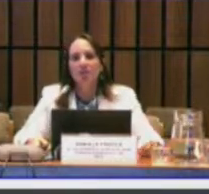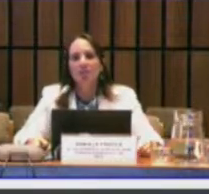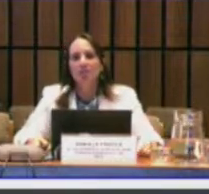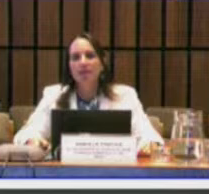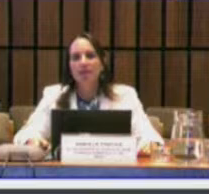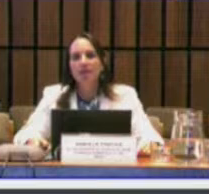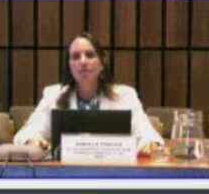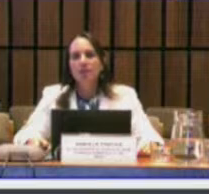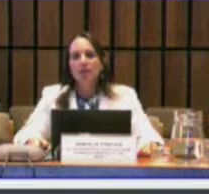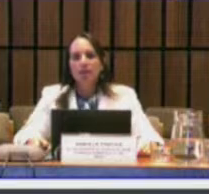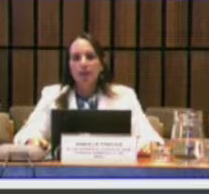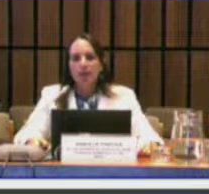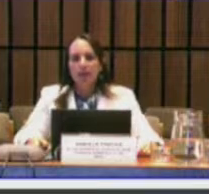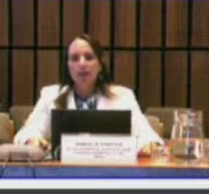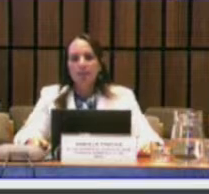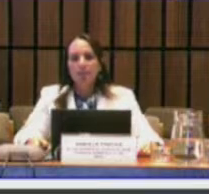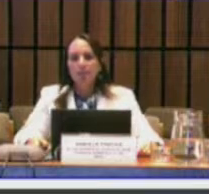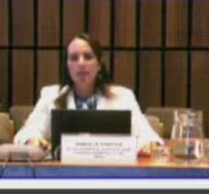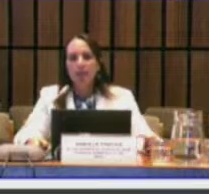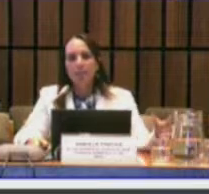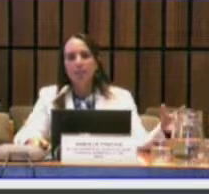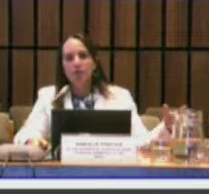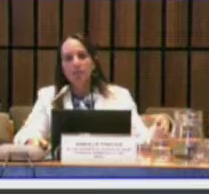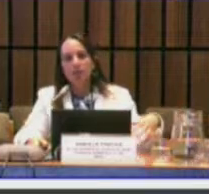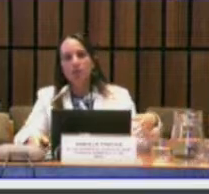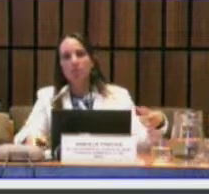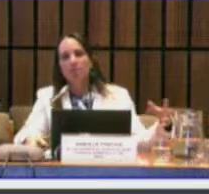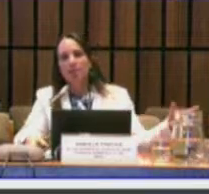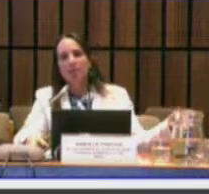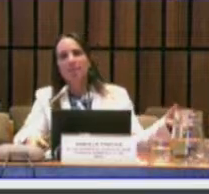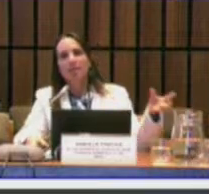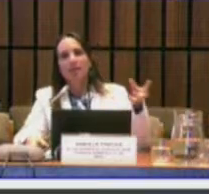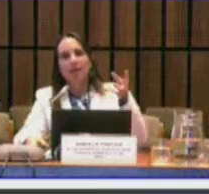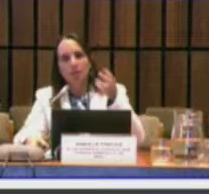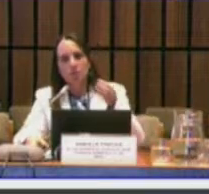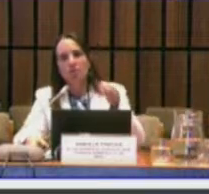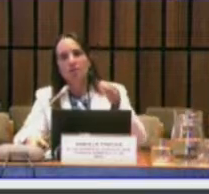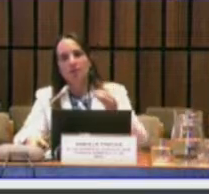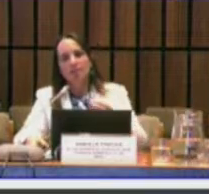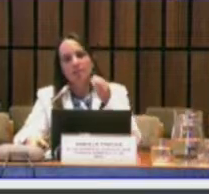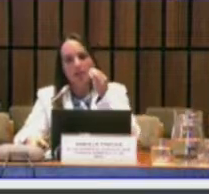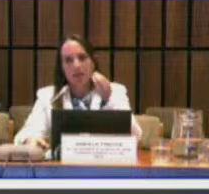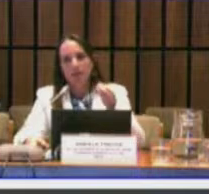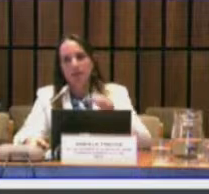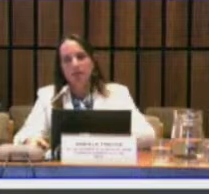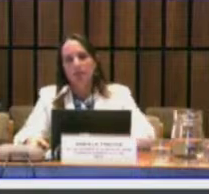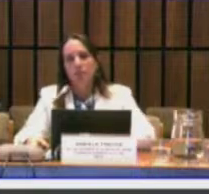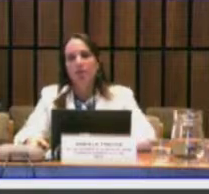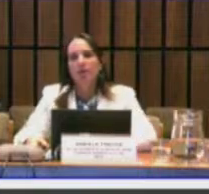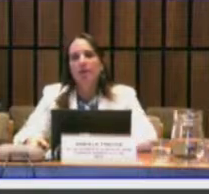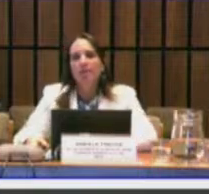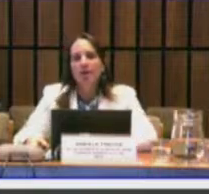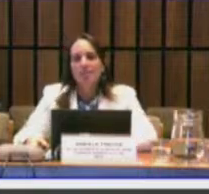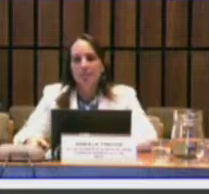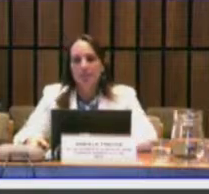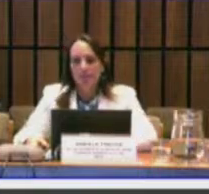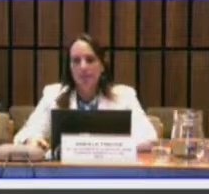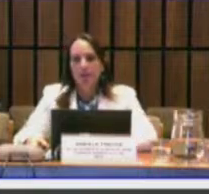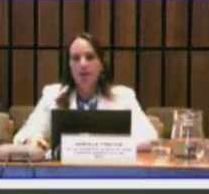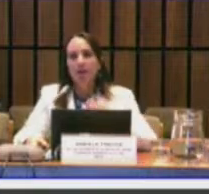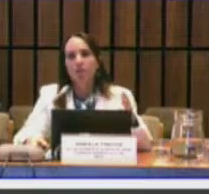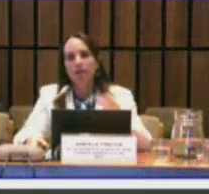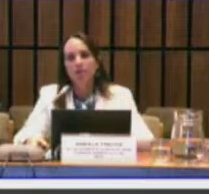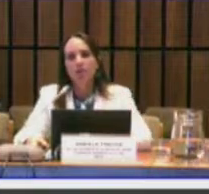in access and outcomes. And it would also allow us to see the reduction